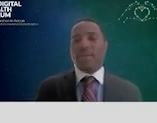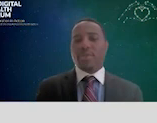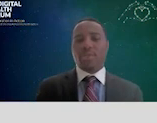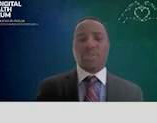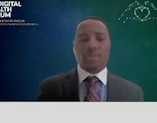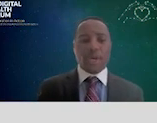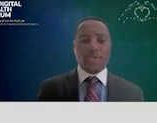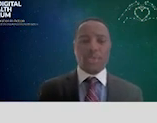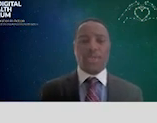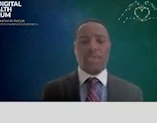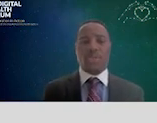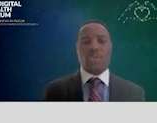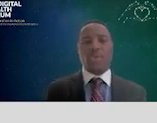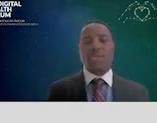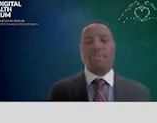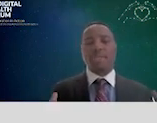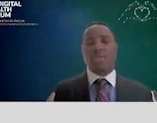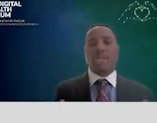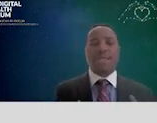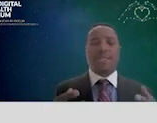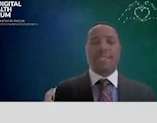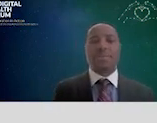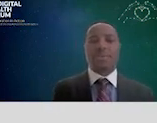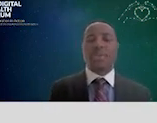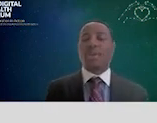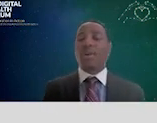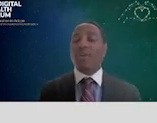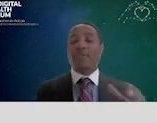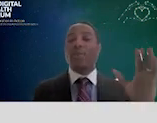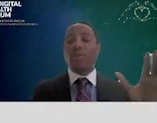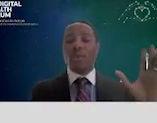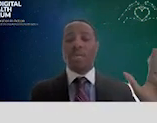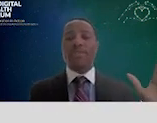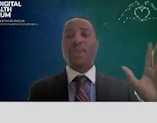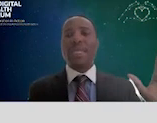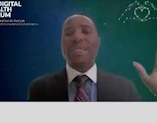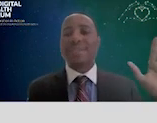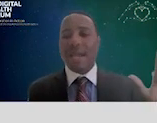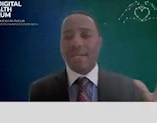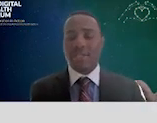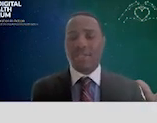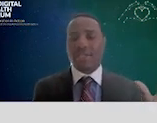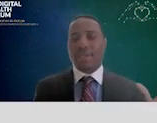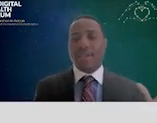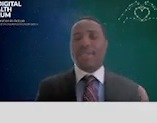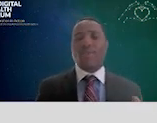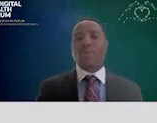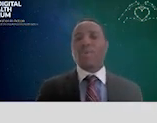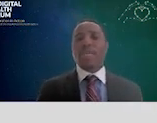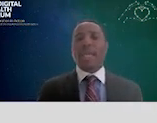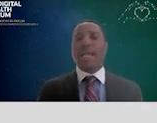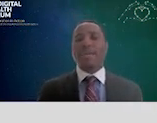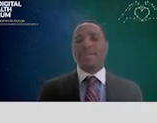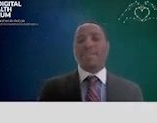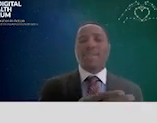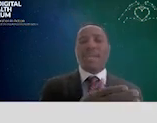now have a central repository to ensure that the ministry has a snapshot of who is really attached. And who do